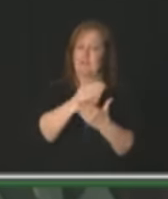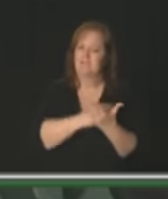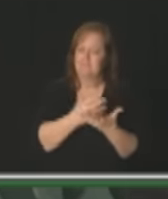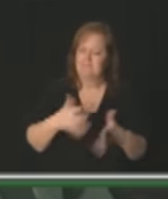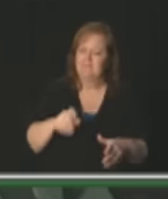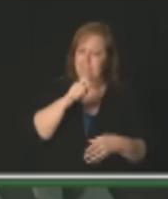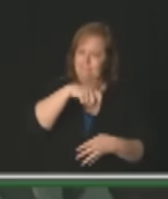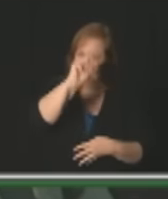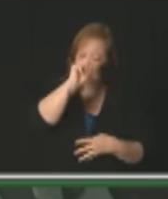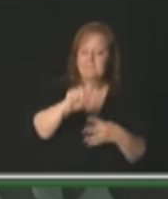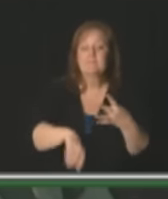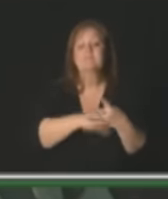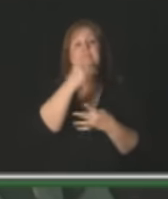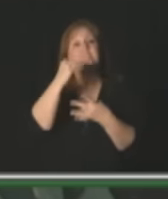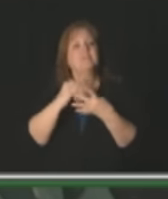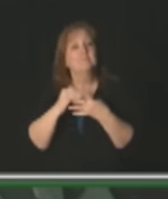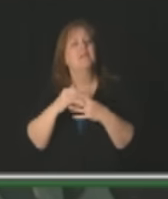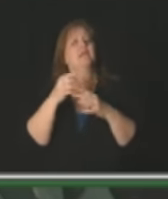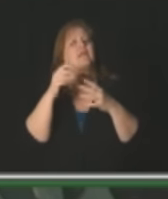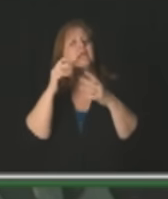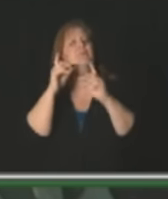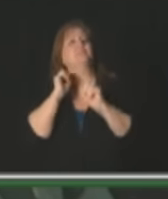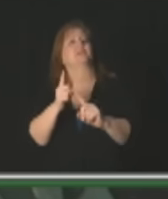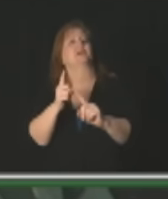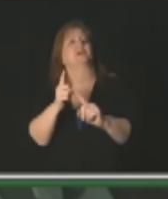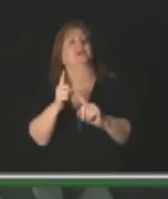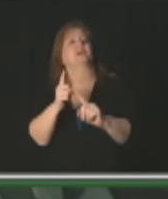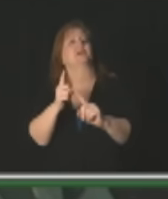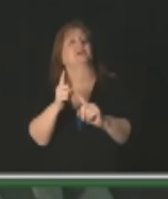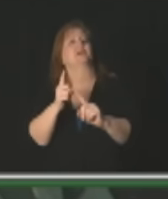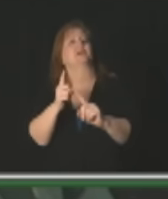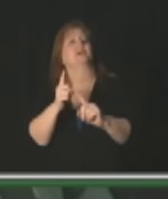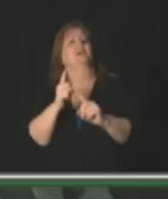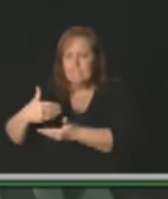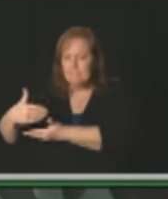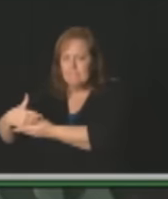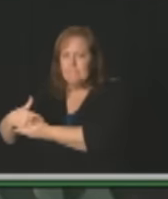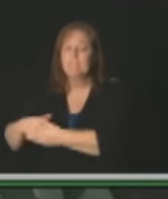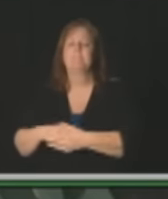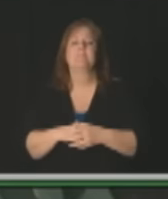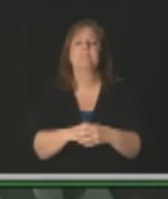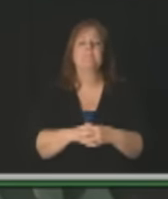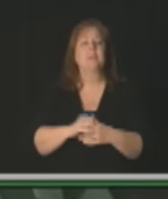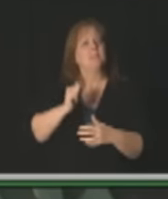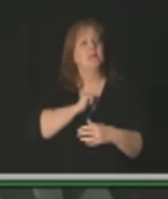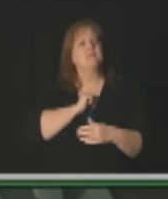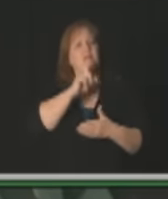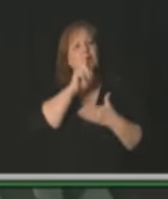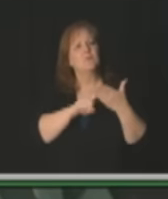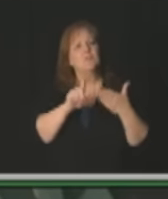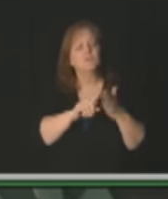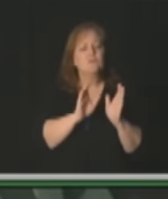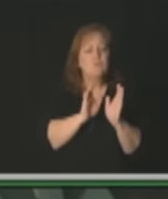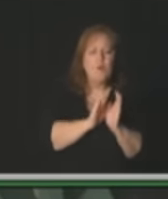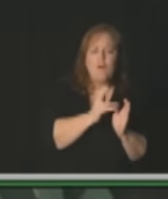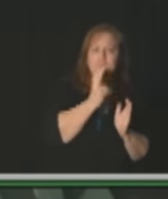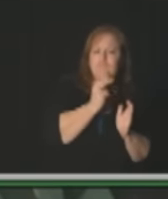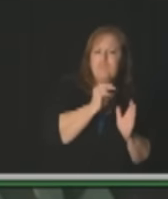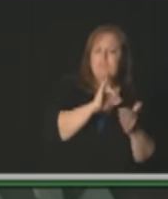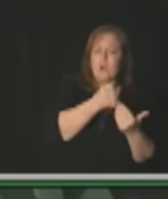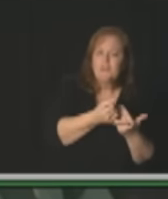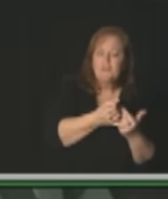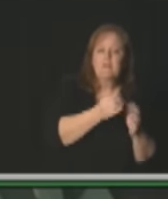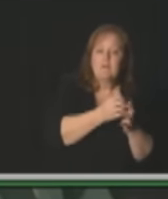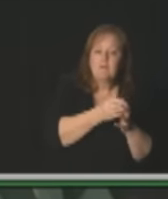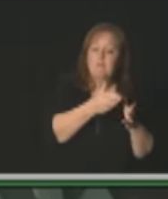Next, I think there really is a message about science when we think about it's worked. I've had a lot of small projects, and I've built slowly, one piece at a